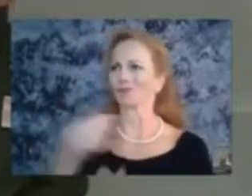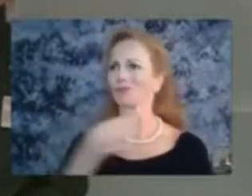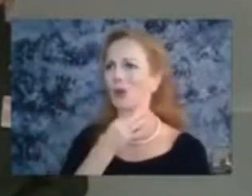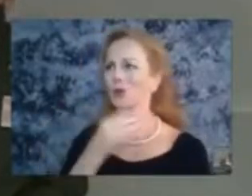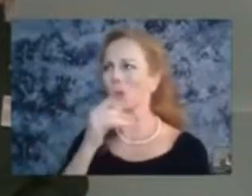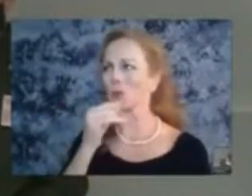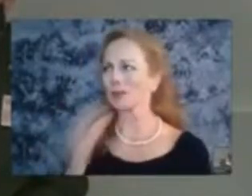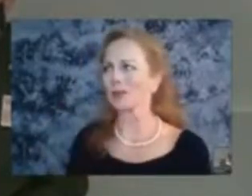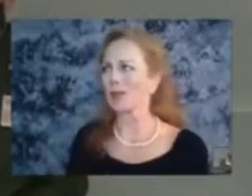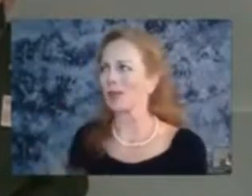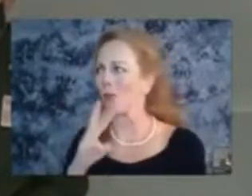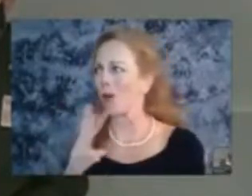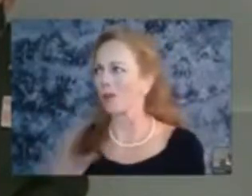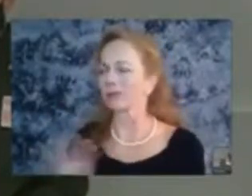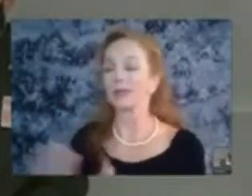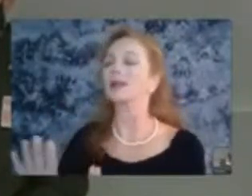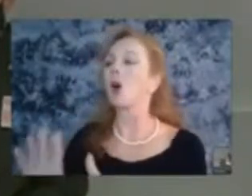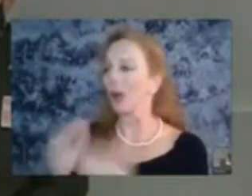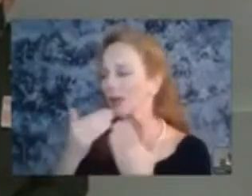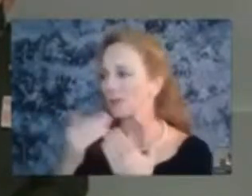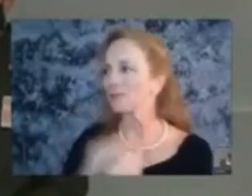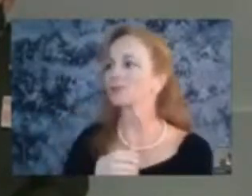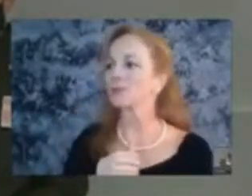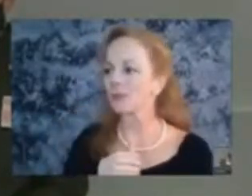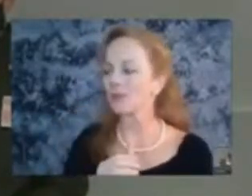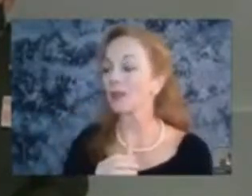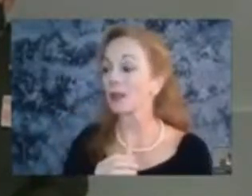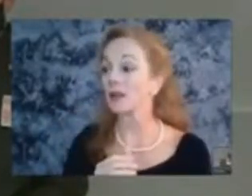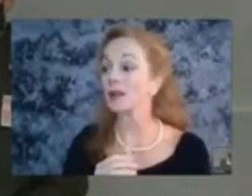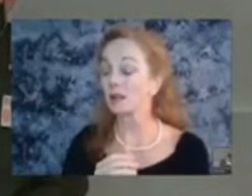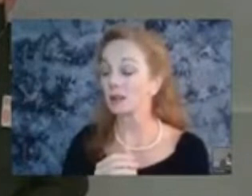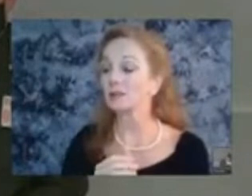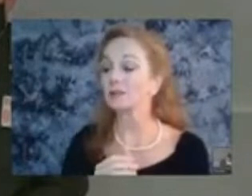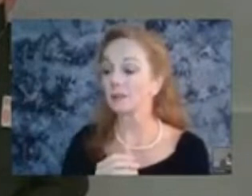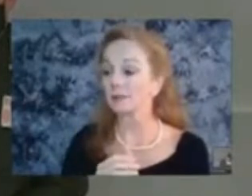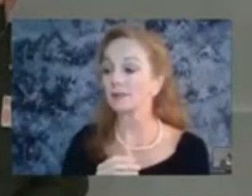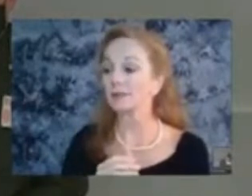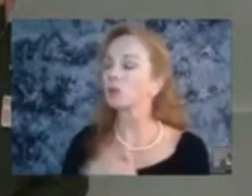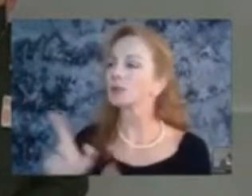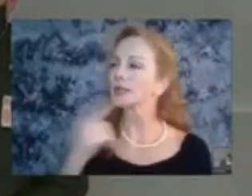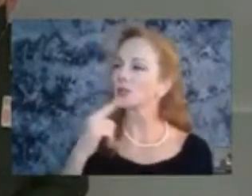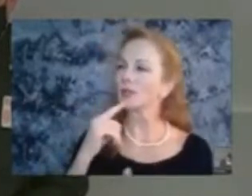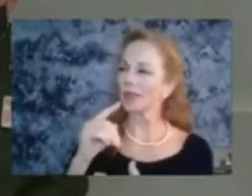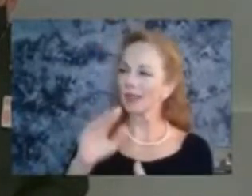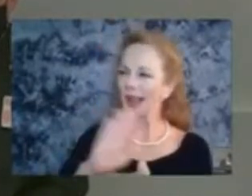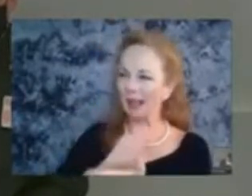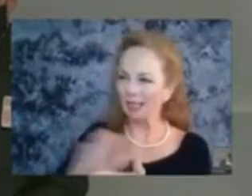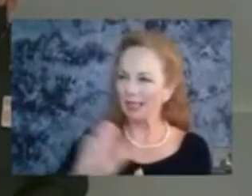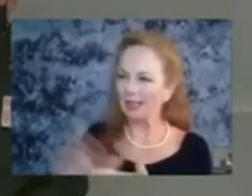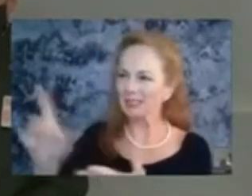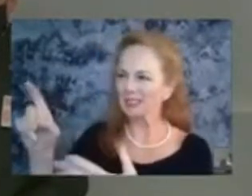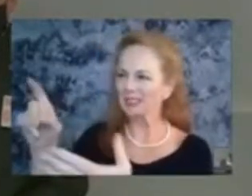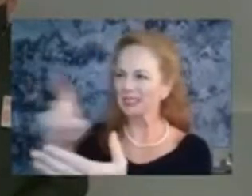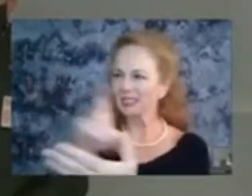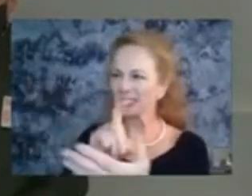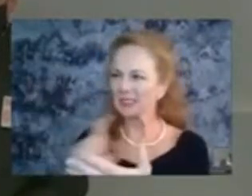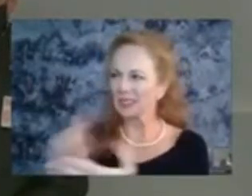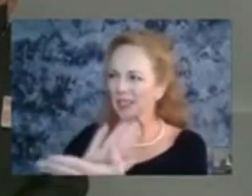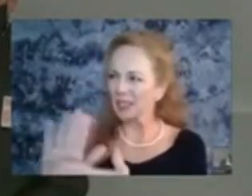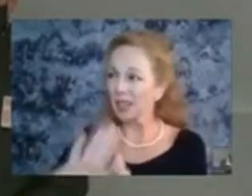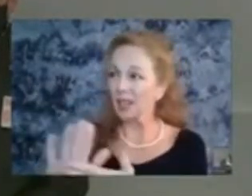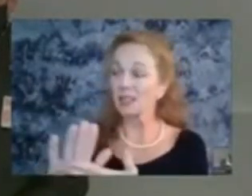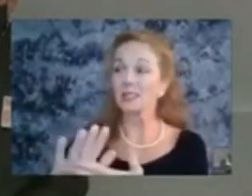sanitizer disinfectant that does the double duty of not just only cleaning, but also disinfecting the virus. Are